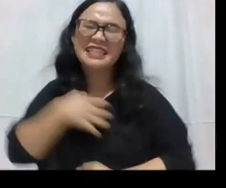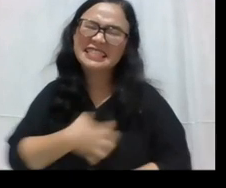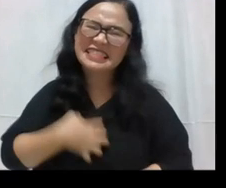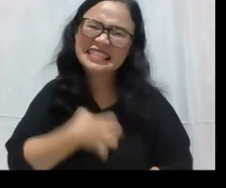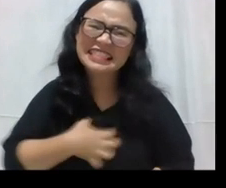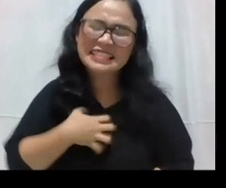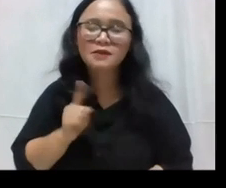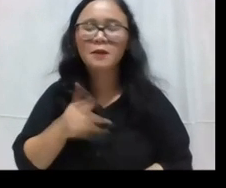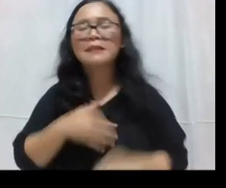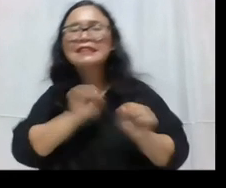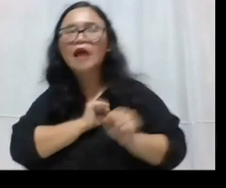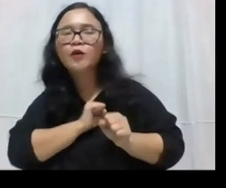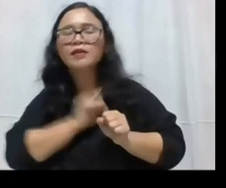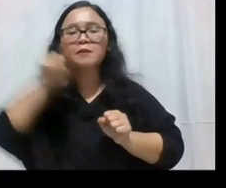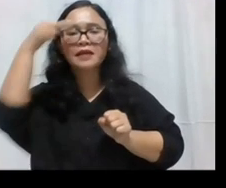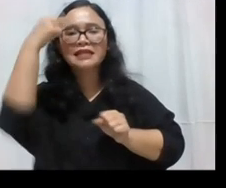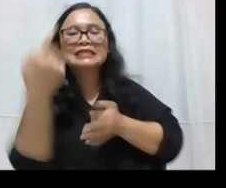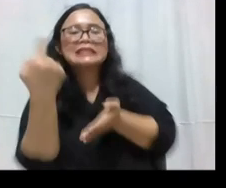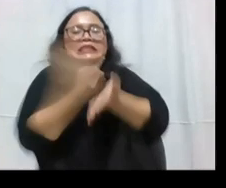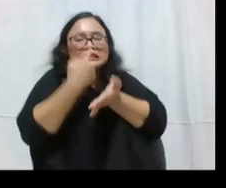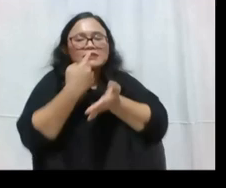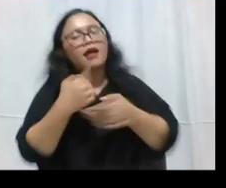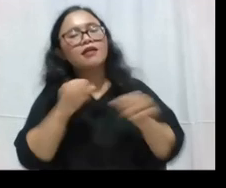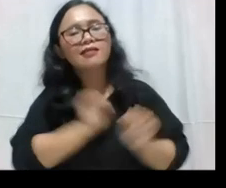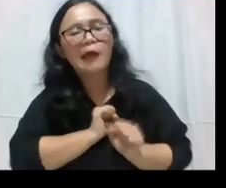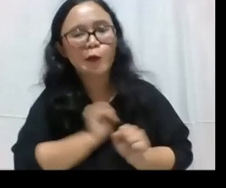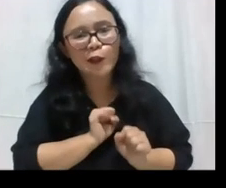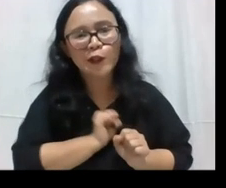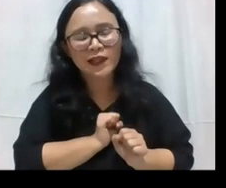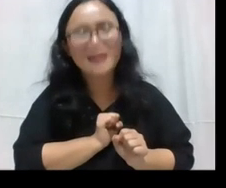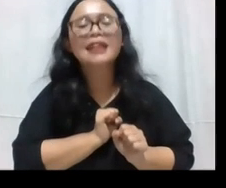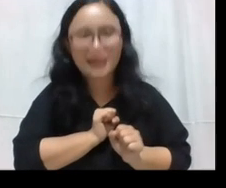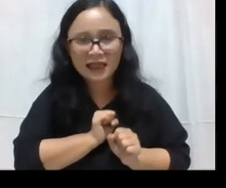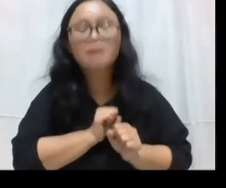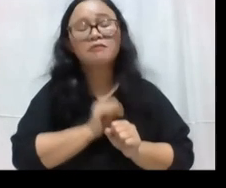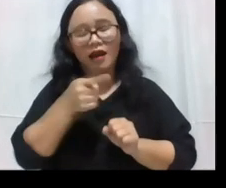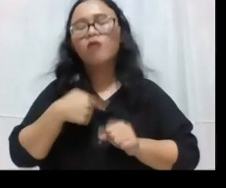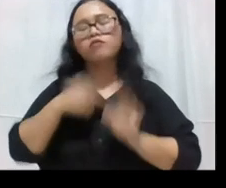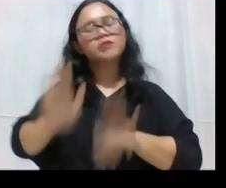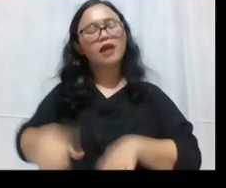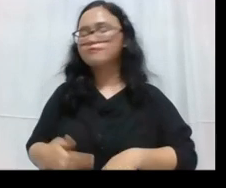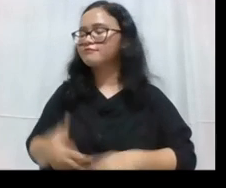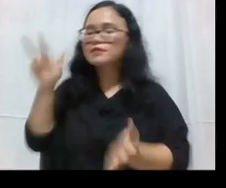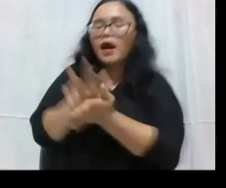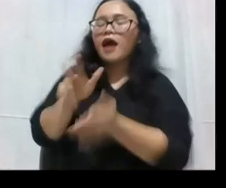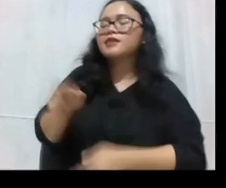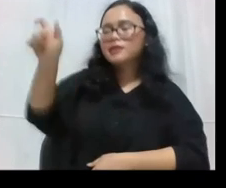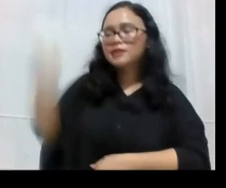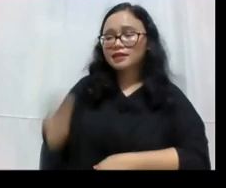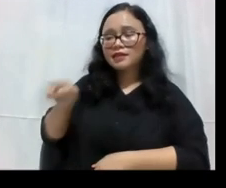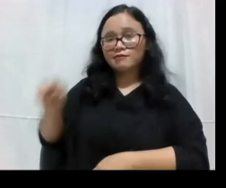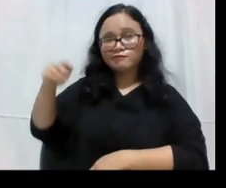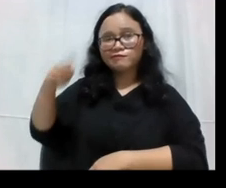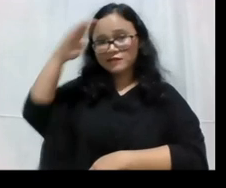contribution. So we made him a co-director, but at the same time, anonymous. So even after work premiered at